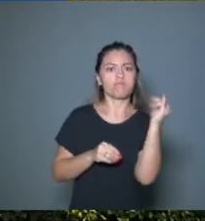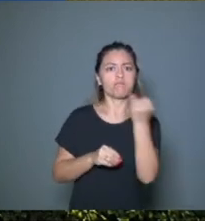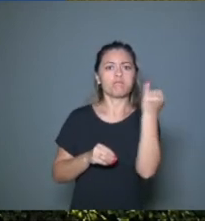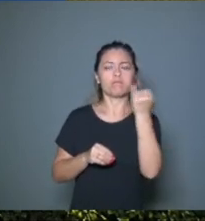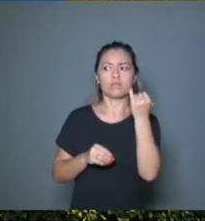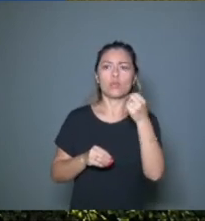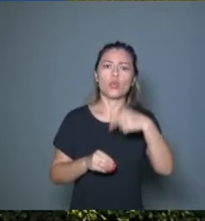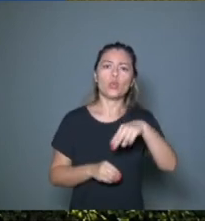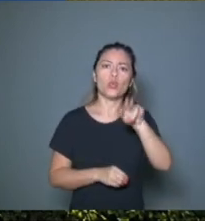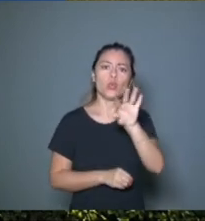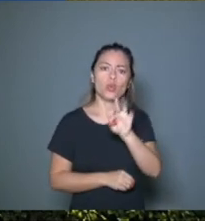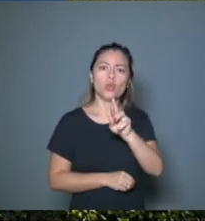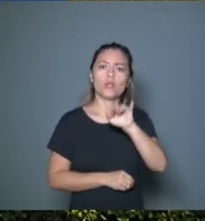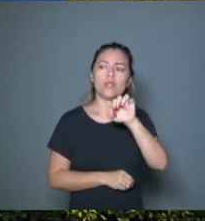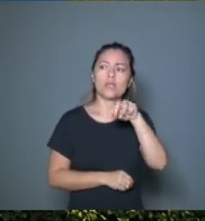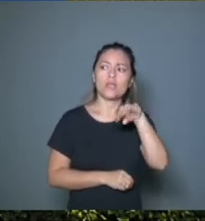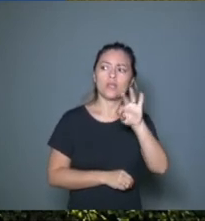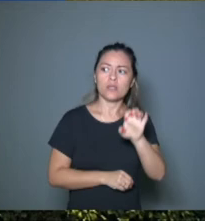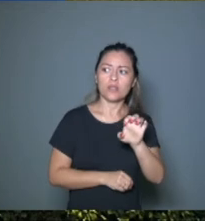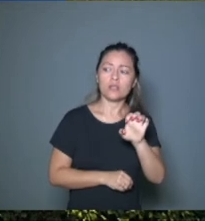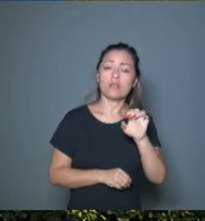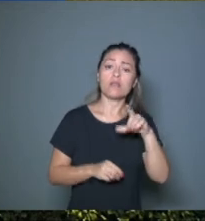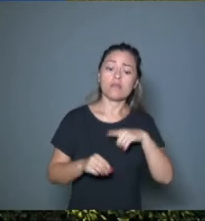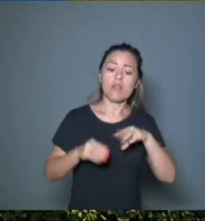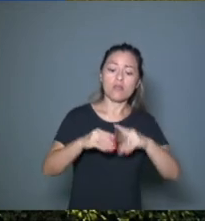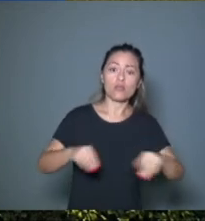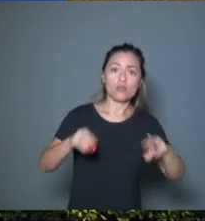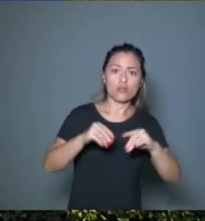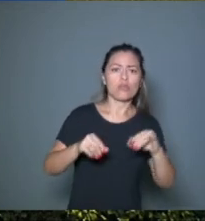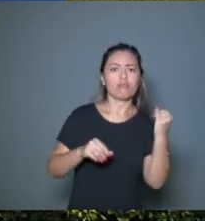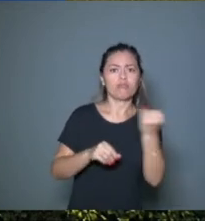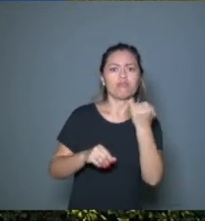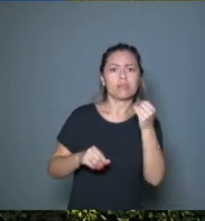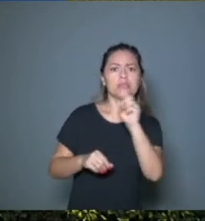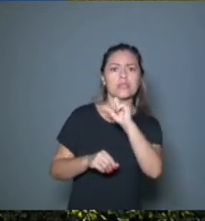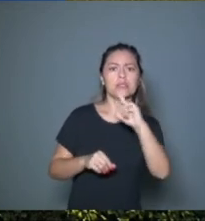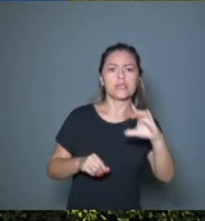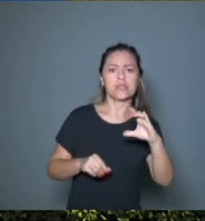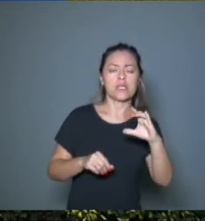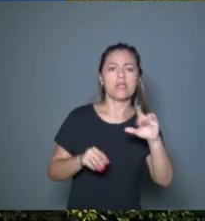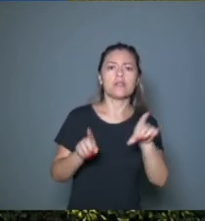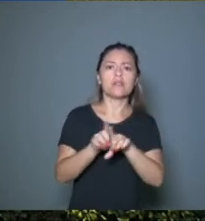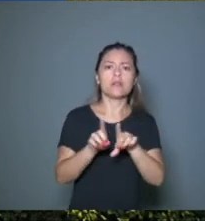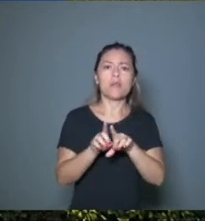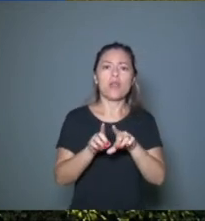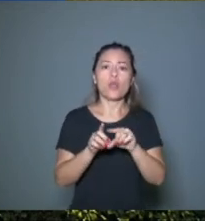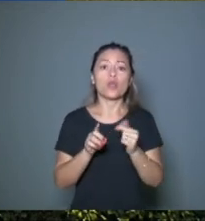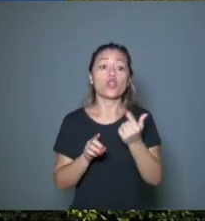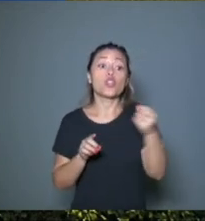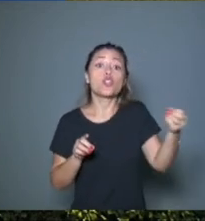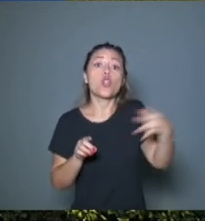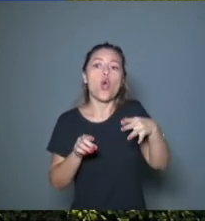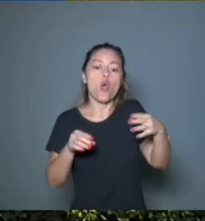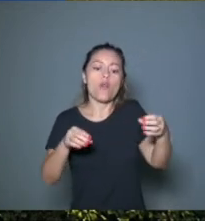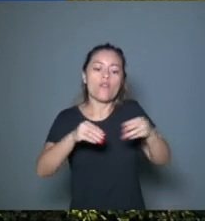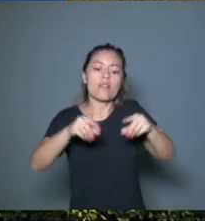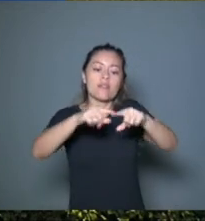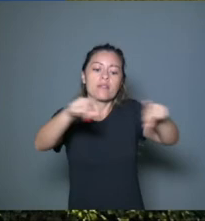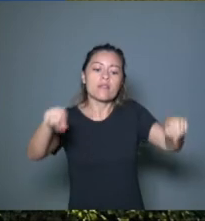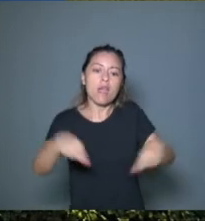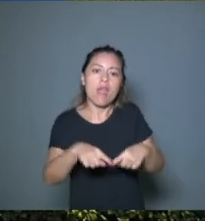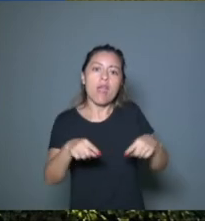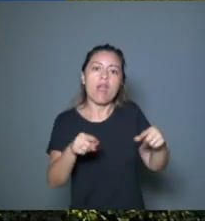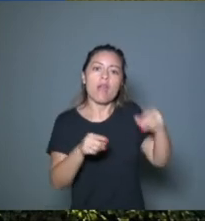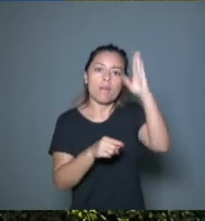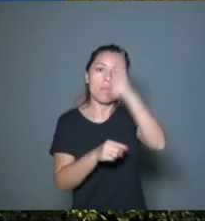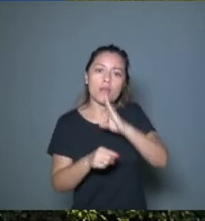nutrient bank. And you showed a graph showing SLC's soil maturity and comparing that to